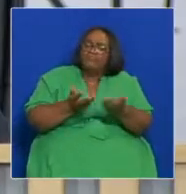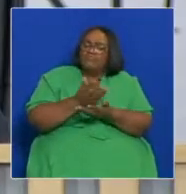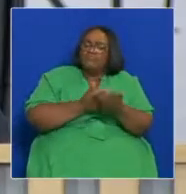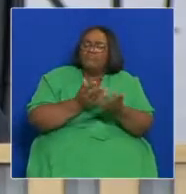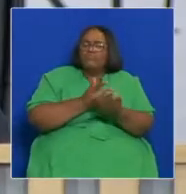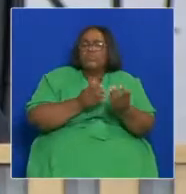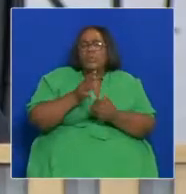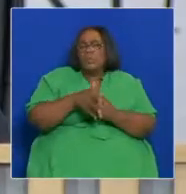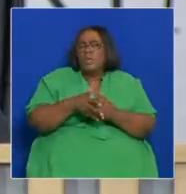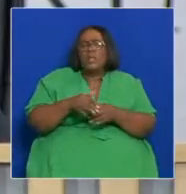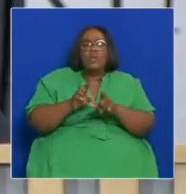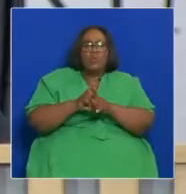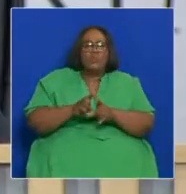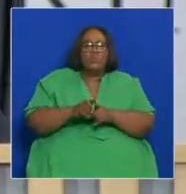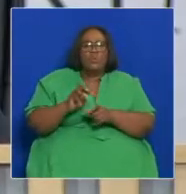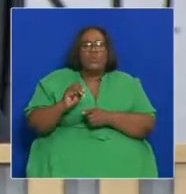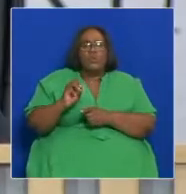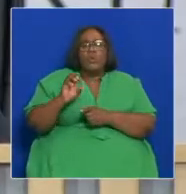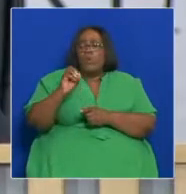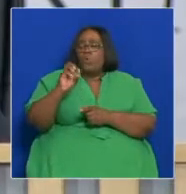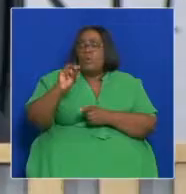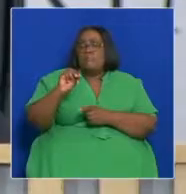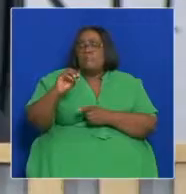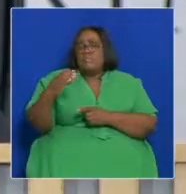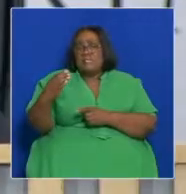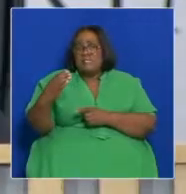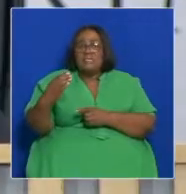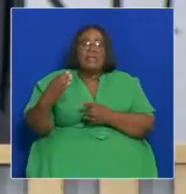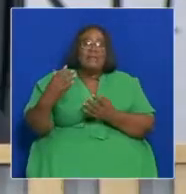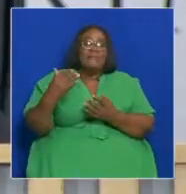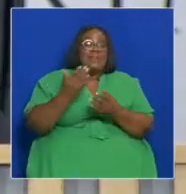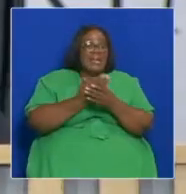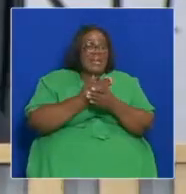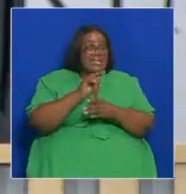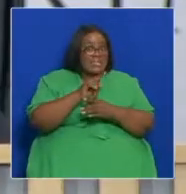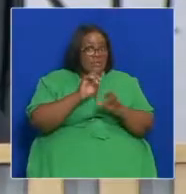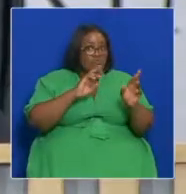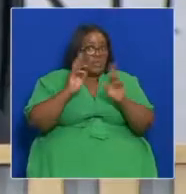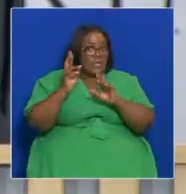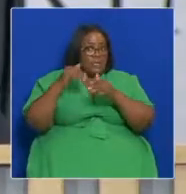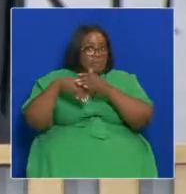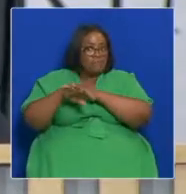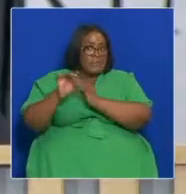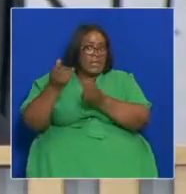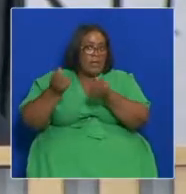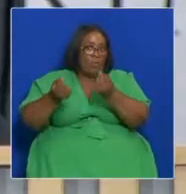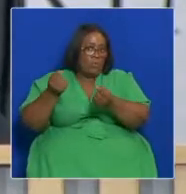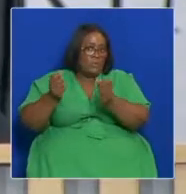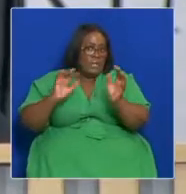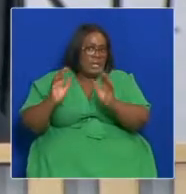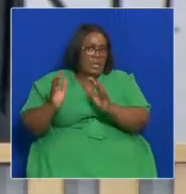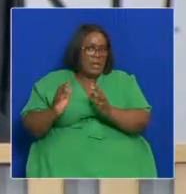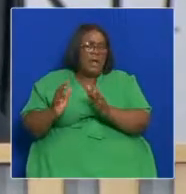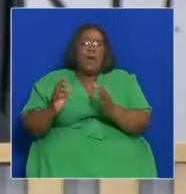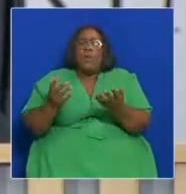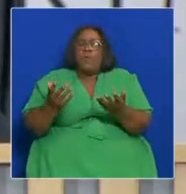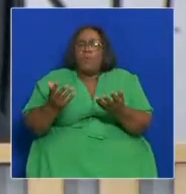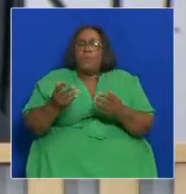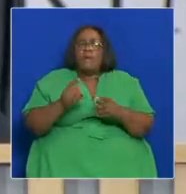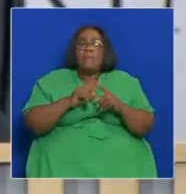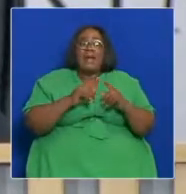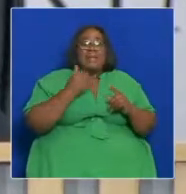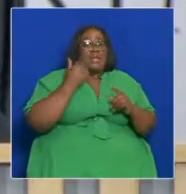for trial or whatever the case may be. But at the stage when there is still investigation